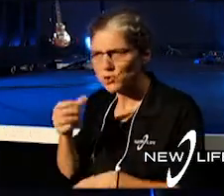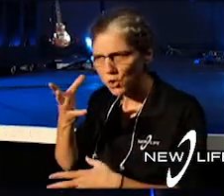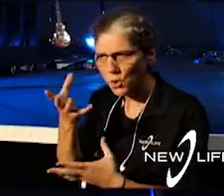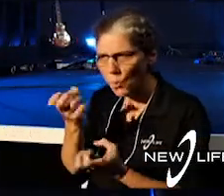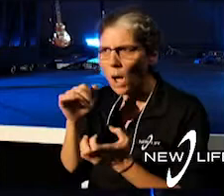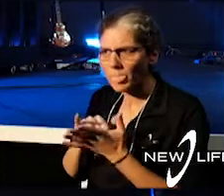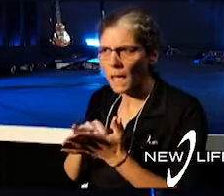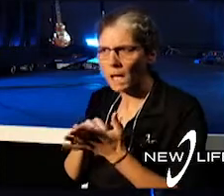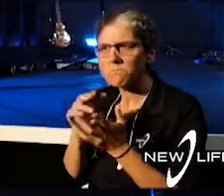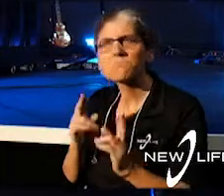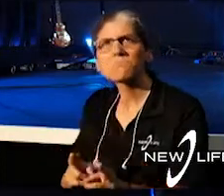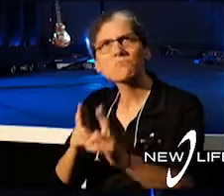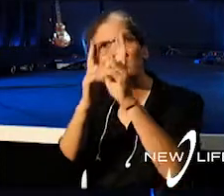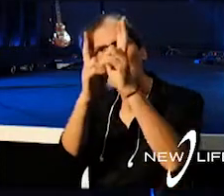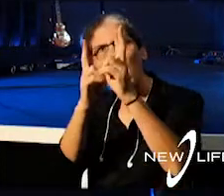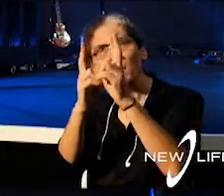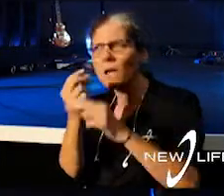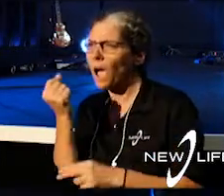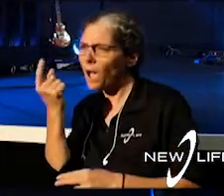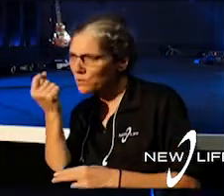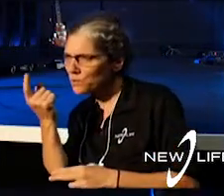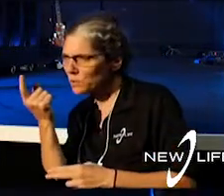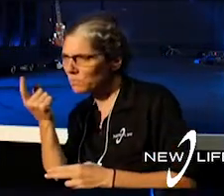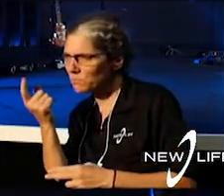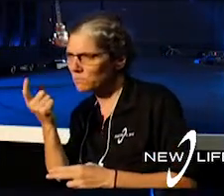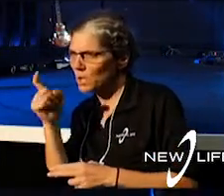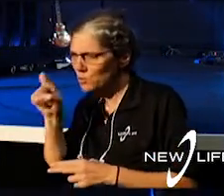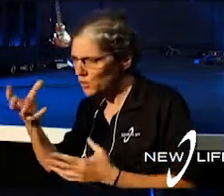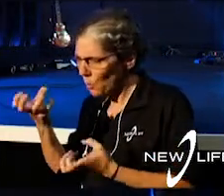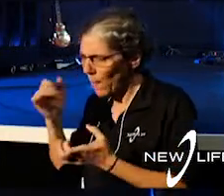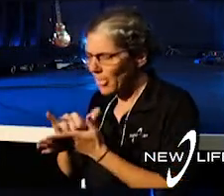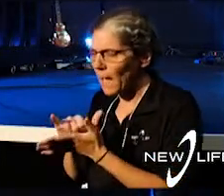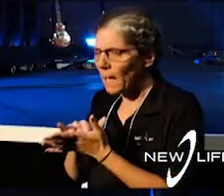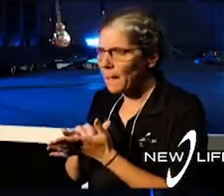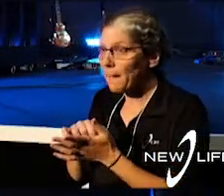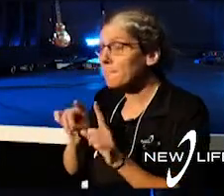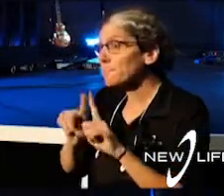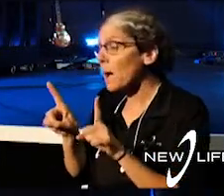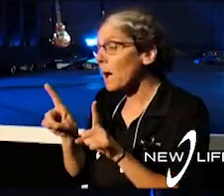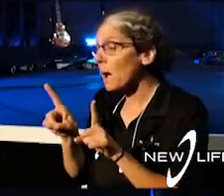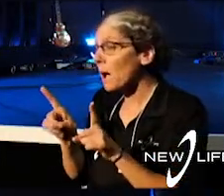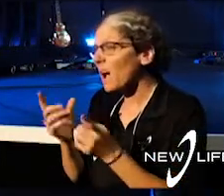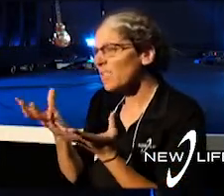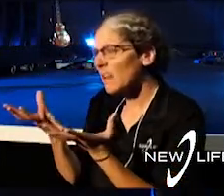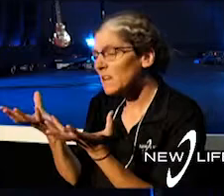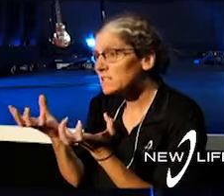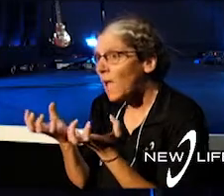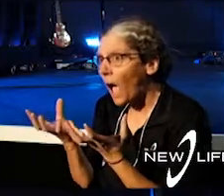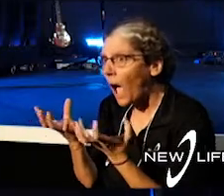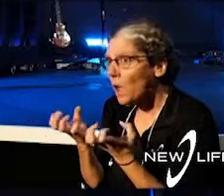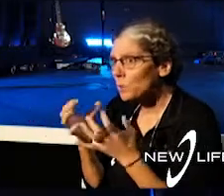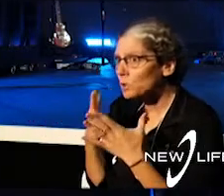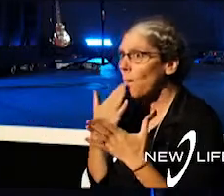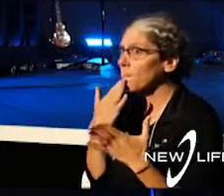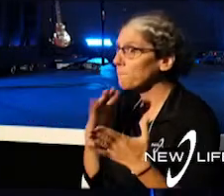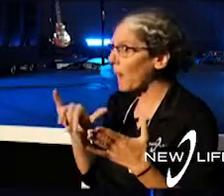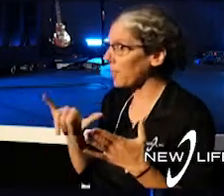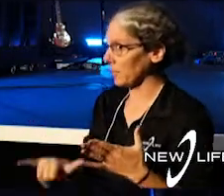respected. But the desires for these things, sometimes the desires, we want these things so